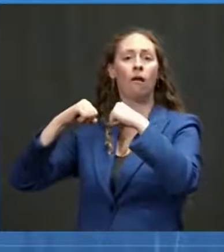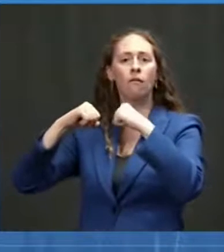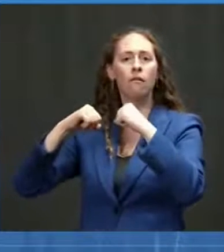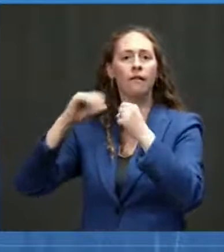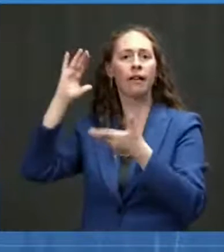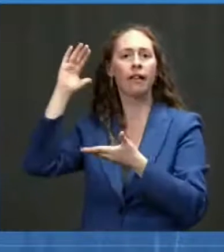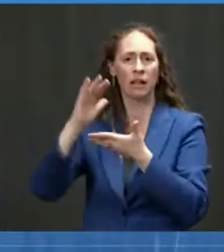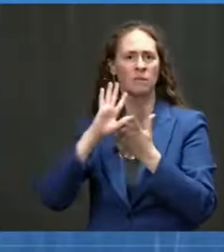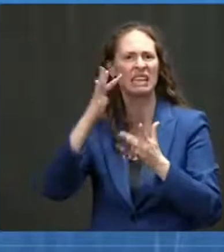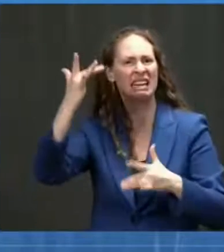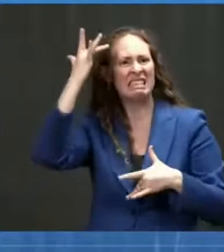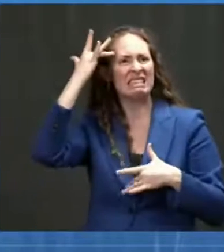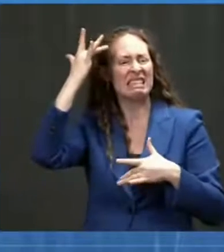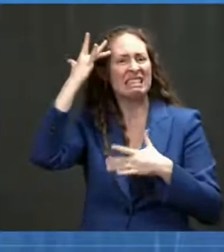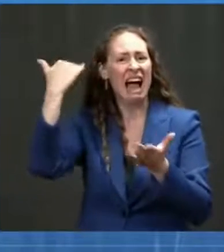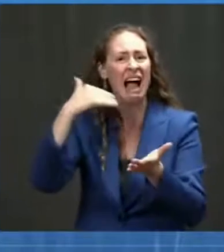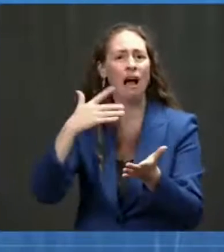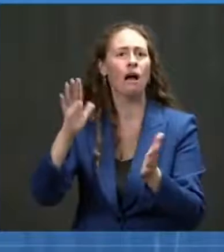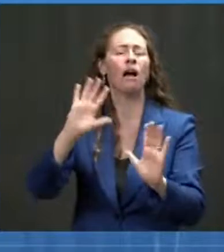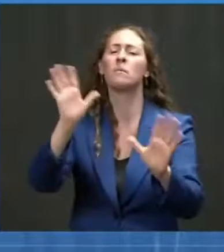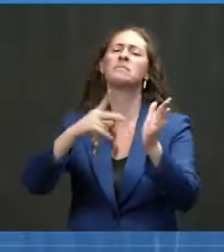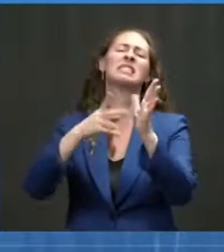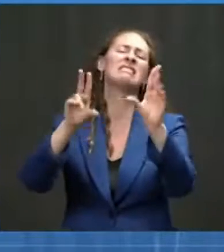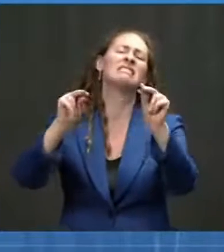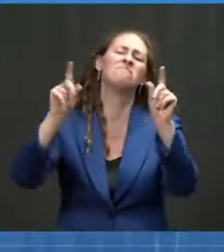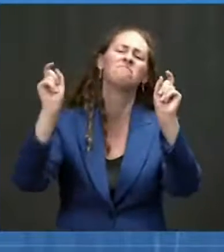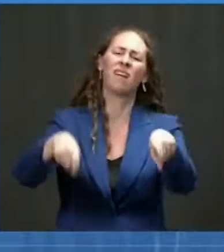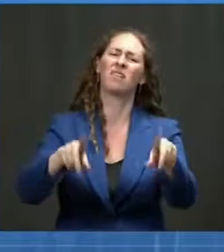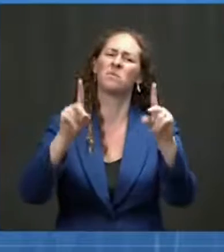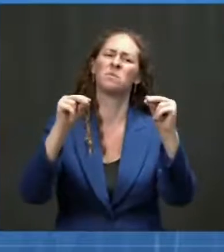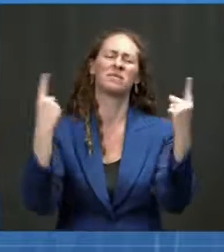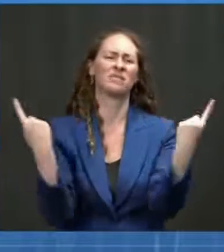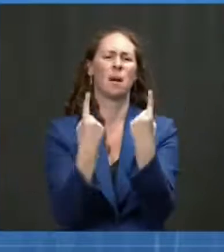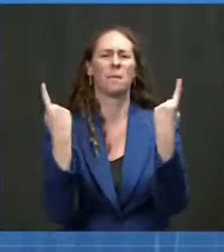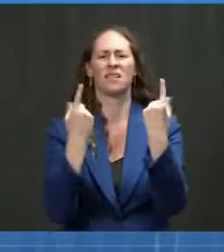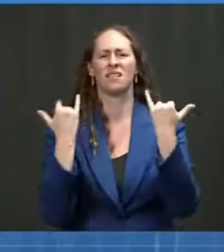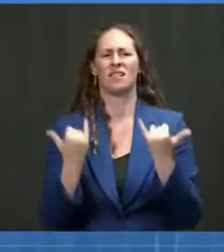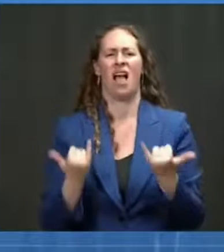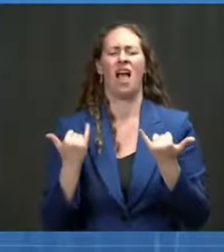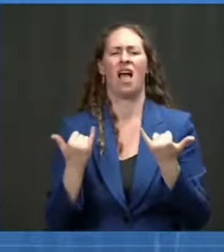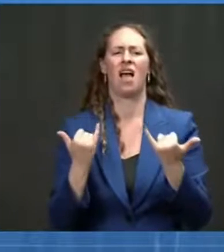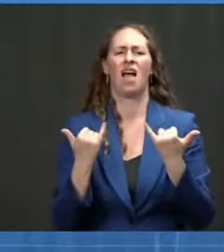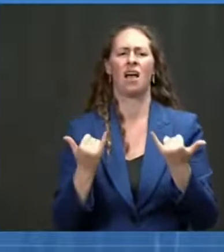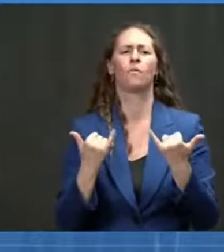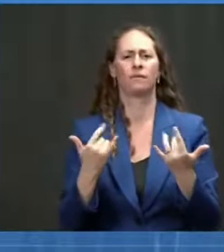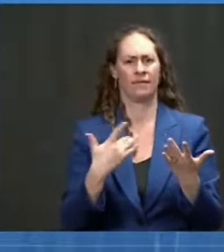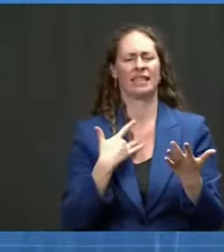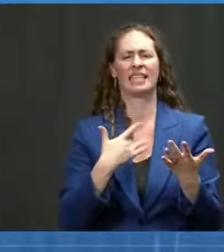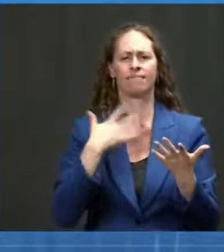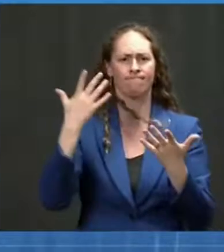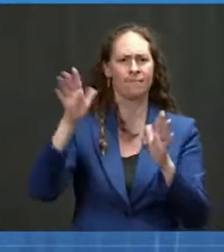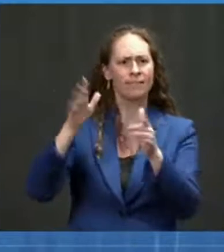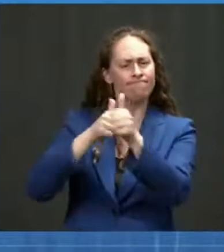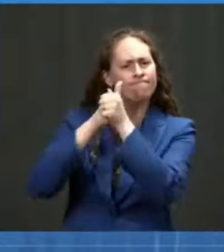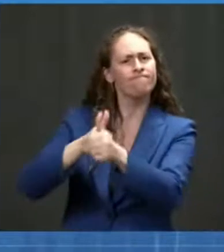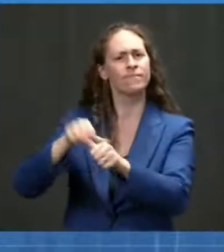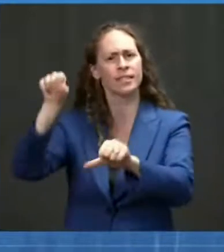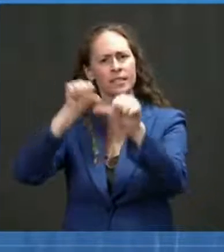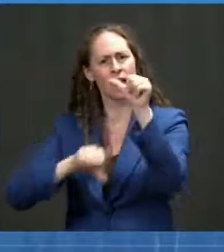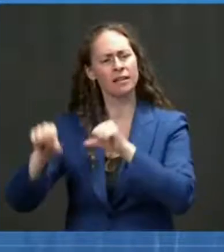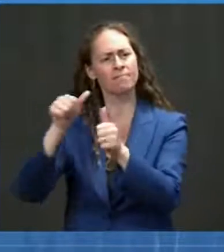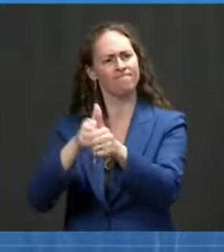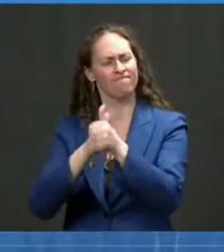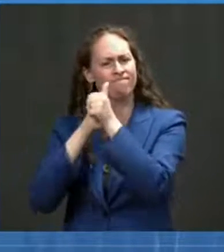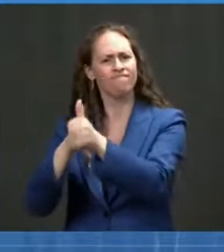act. The science tells us that, our clinical judgment tells us that, and that was a collective decision of the top public health and